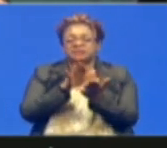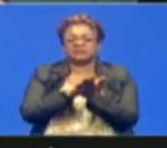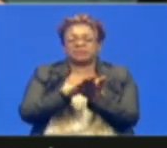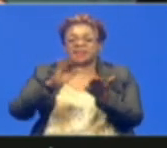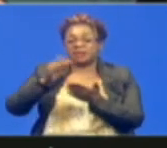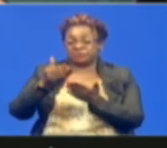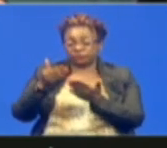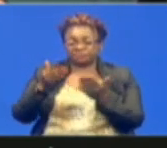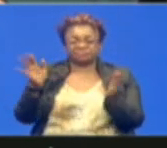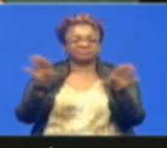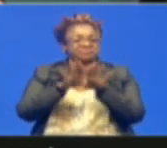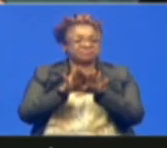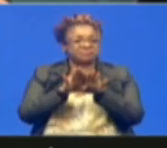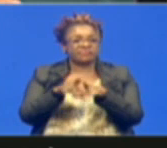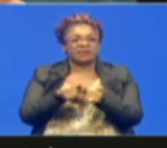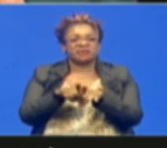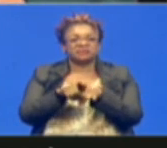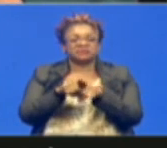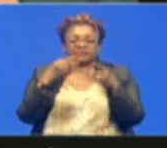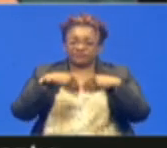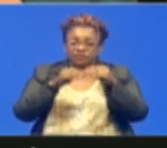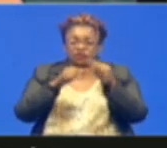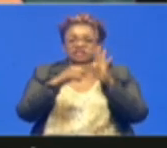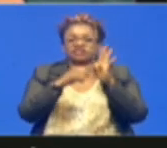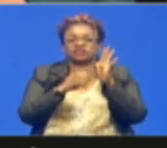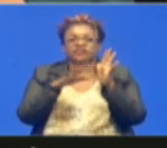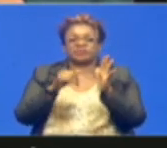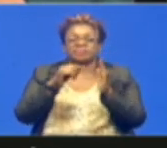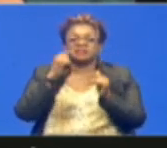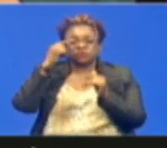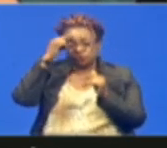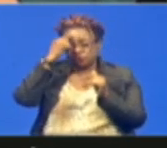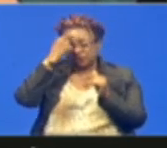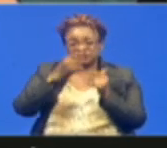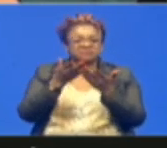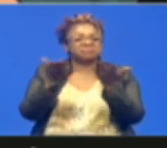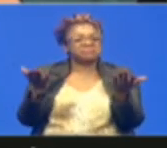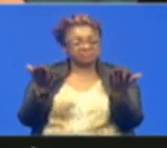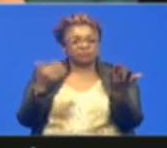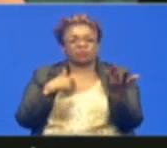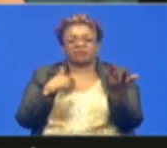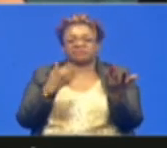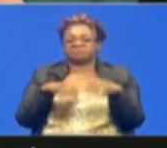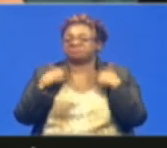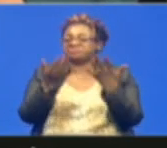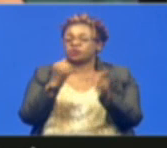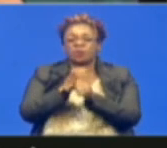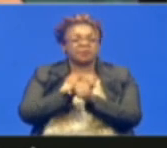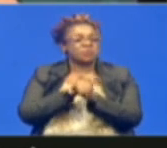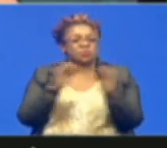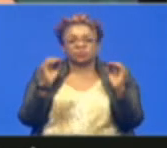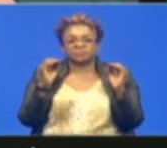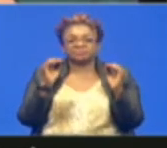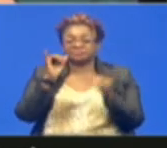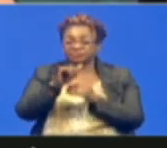cities remained closed as staff followed instructions from the Sudanese Professional Association to not attend work. The campaign comes a week